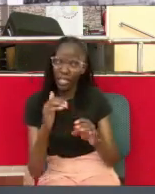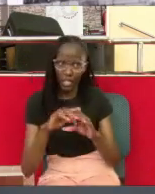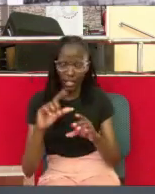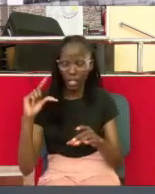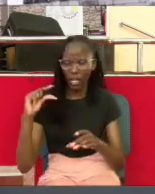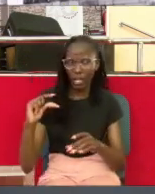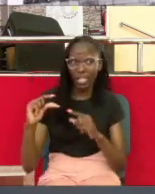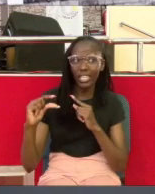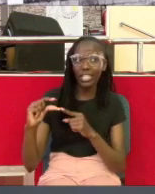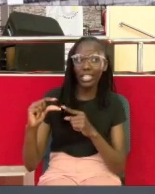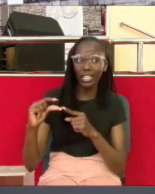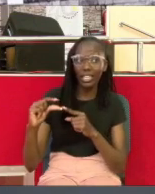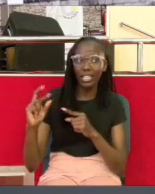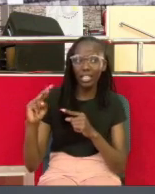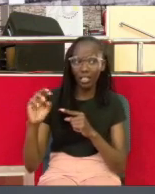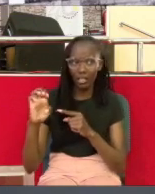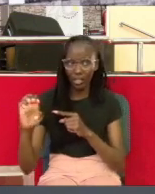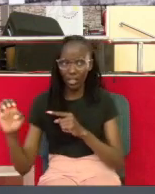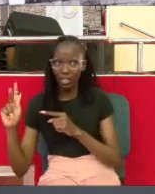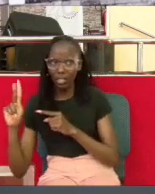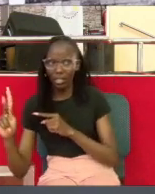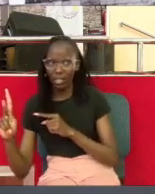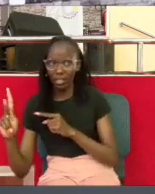That word is called eucharisteo.